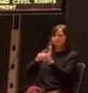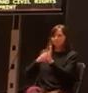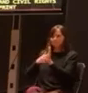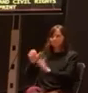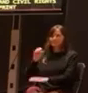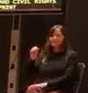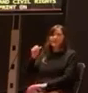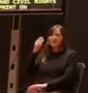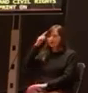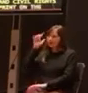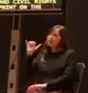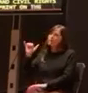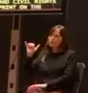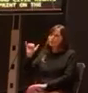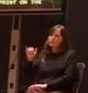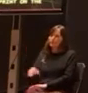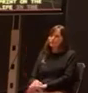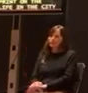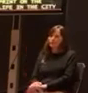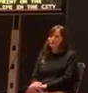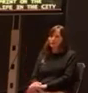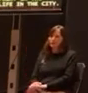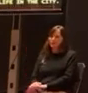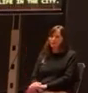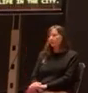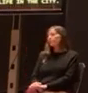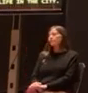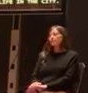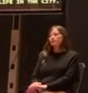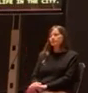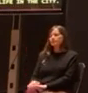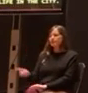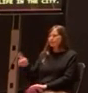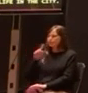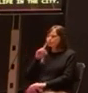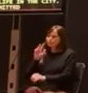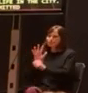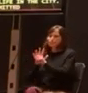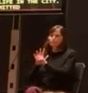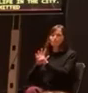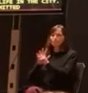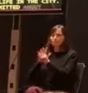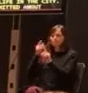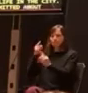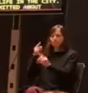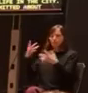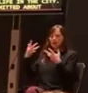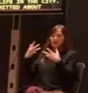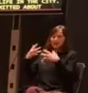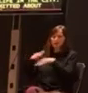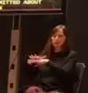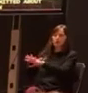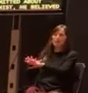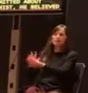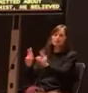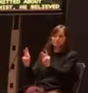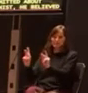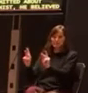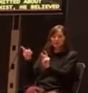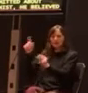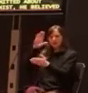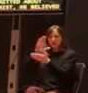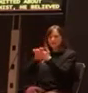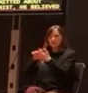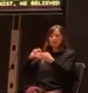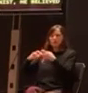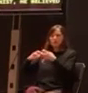of life in the city. A committed integrationist, he believed that the problems of race